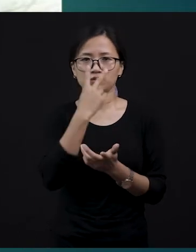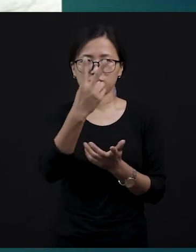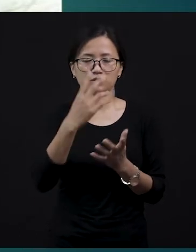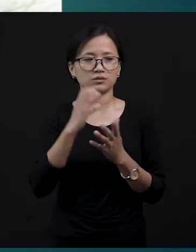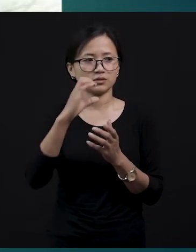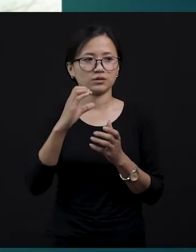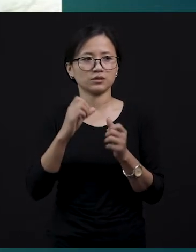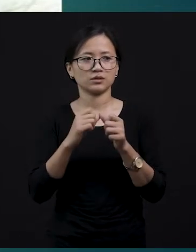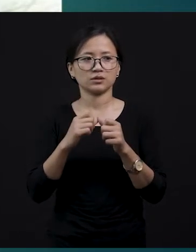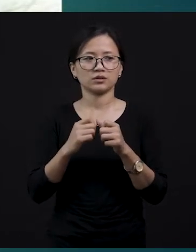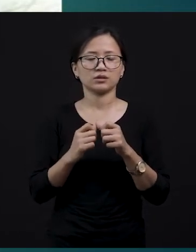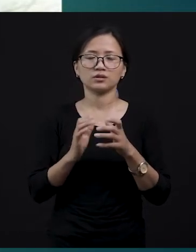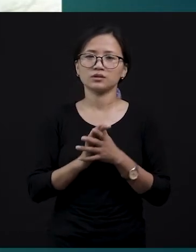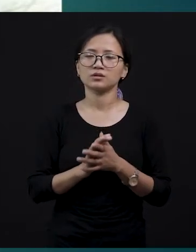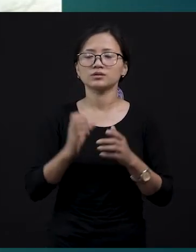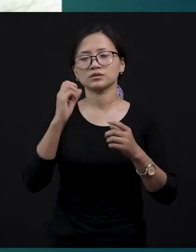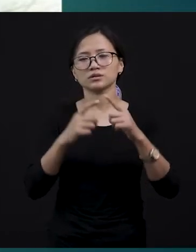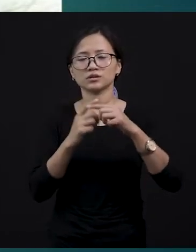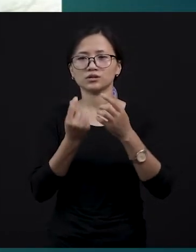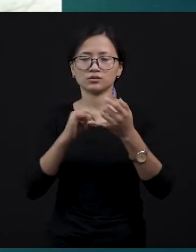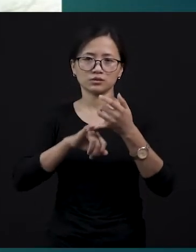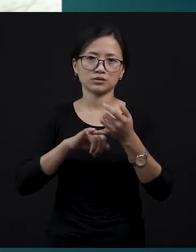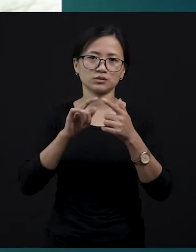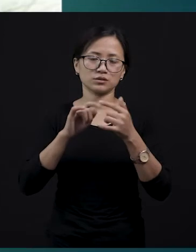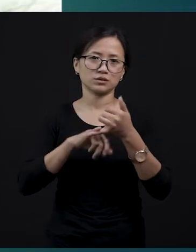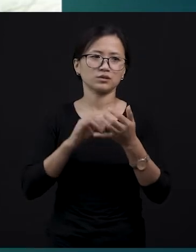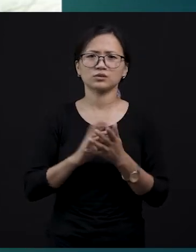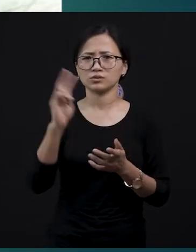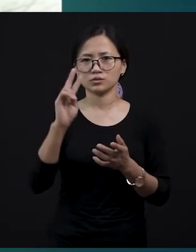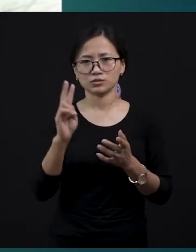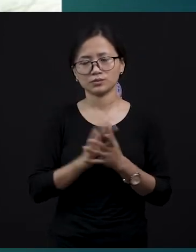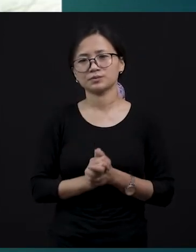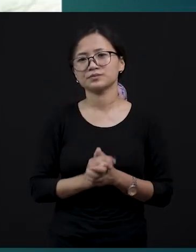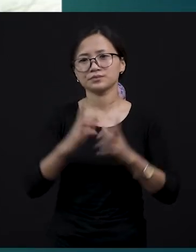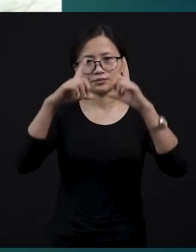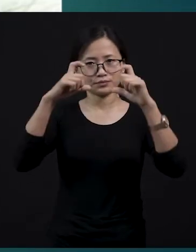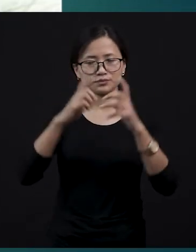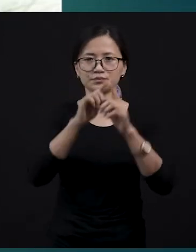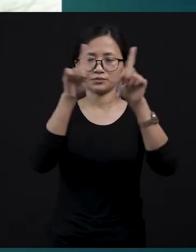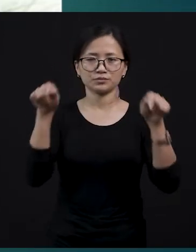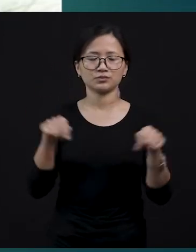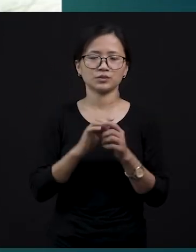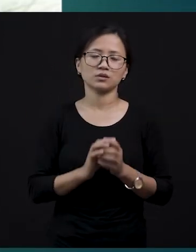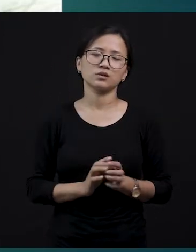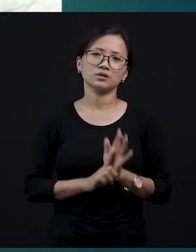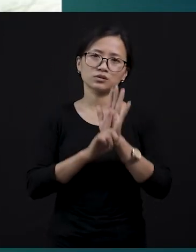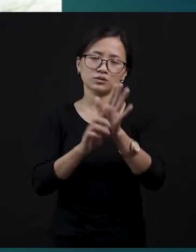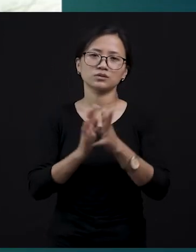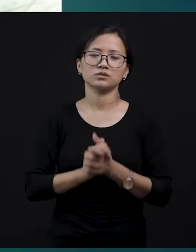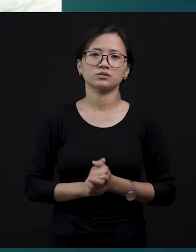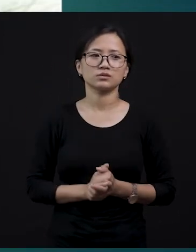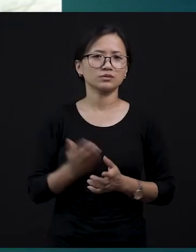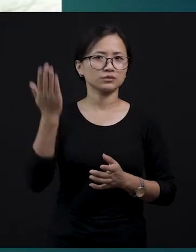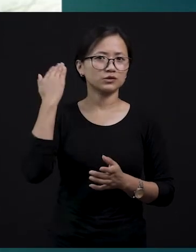explained that you will find a lot of cactuses in the desert, and so these are two pictures that I want to show you. These are not the only ones. I've even